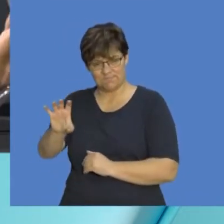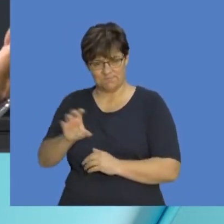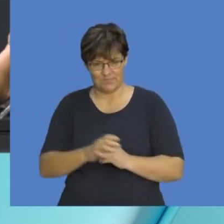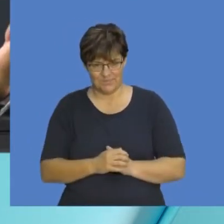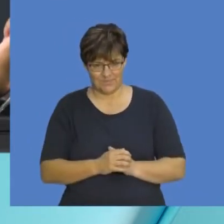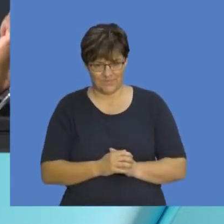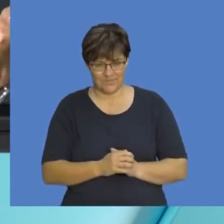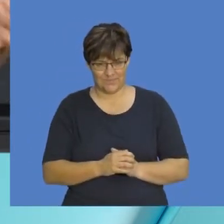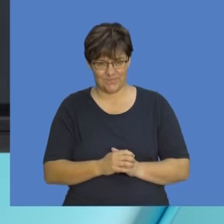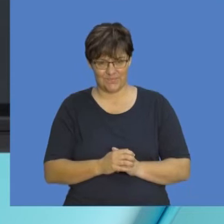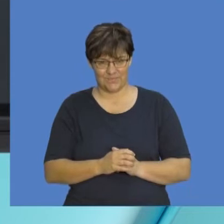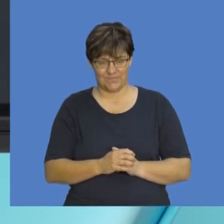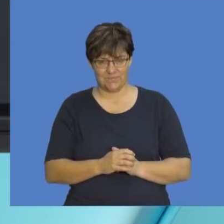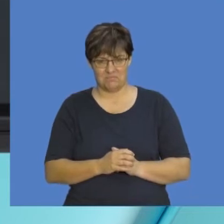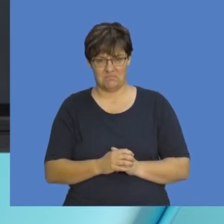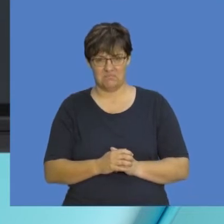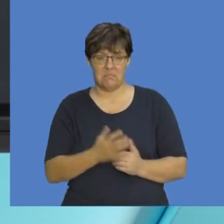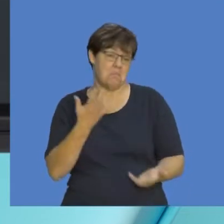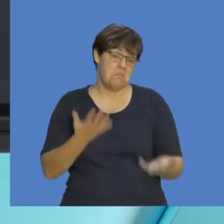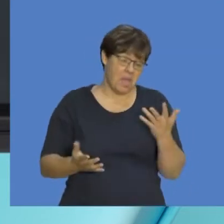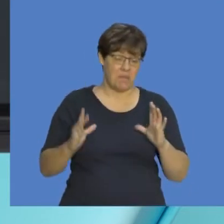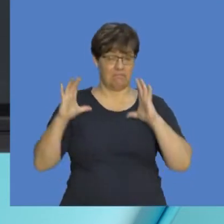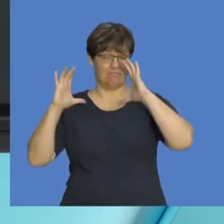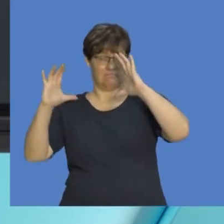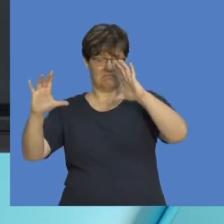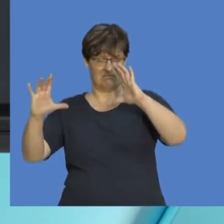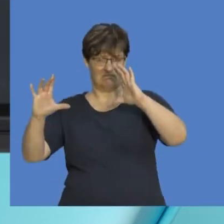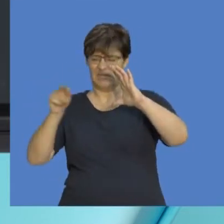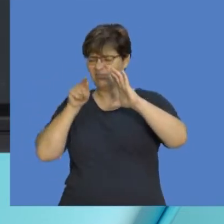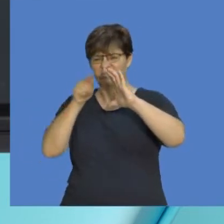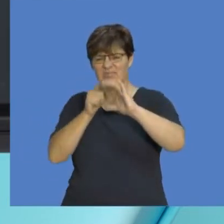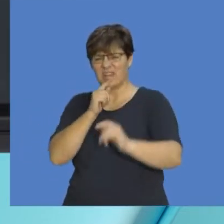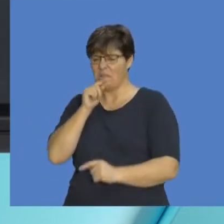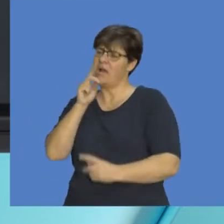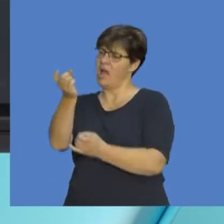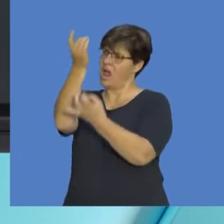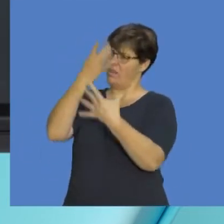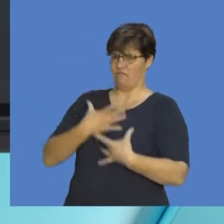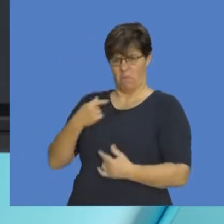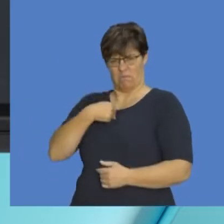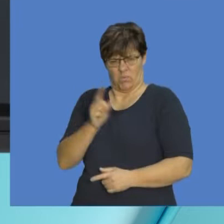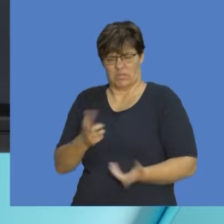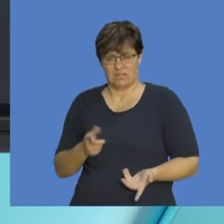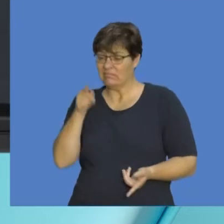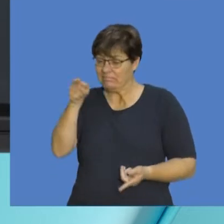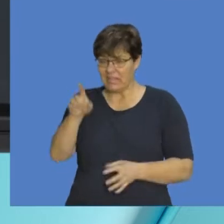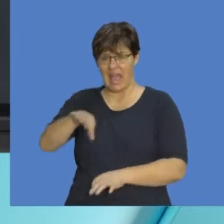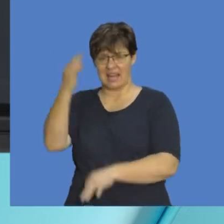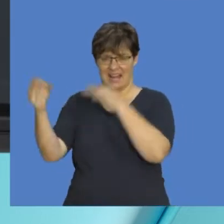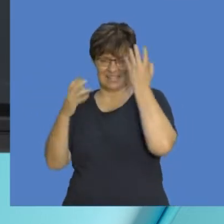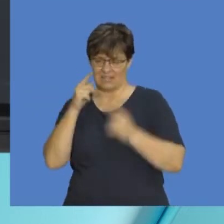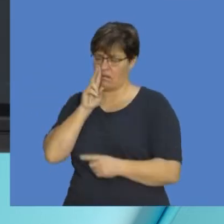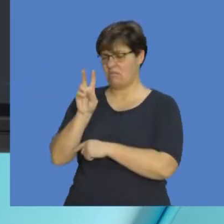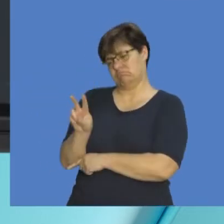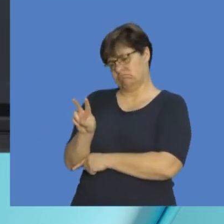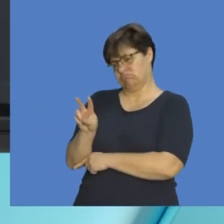chart. But now we might have a pie chart. What does it mean to us? That's an analysis. We're given a